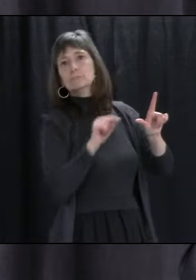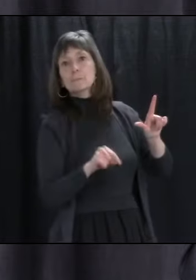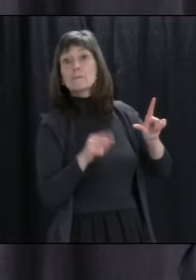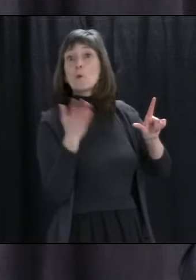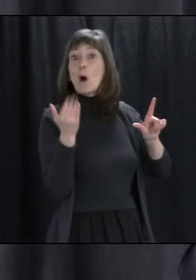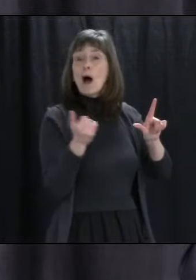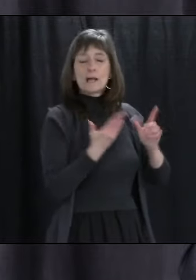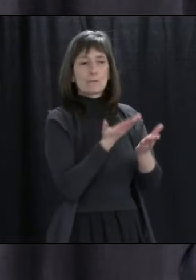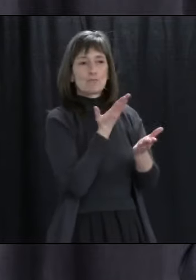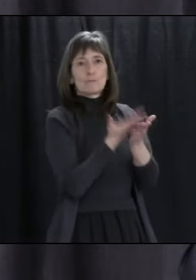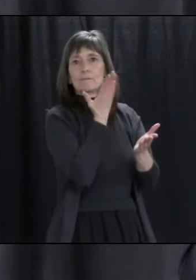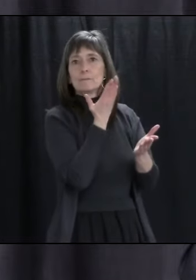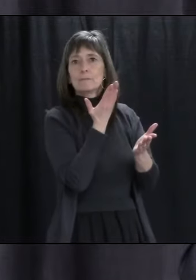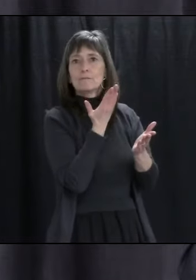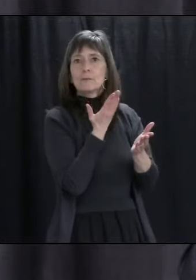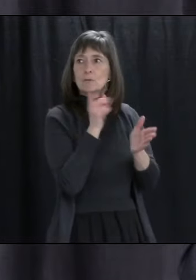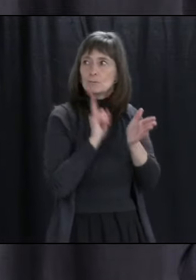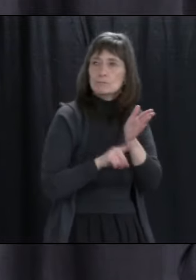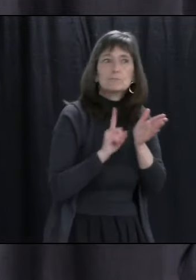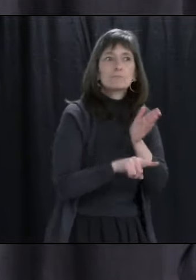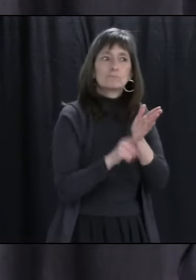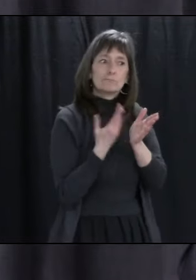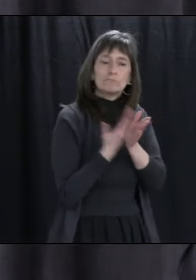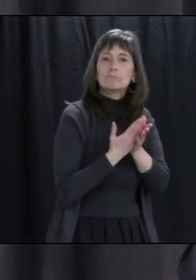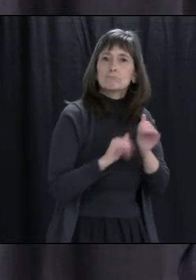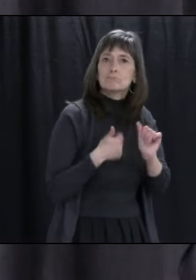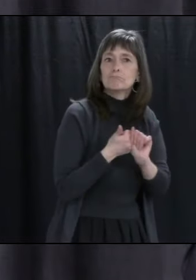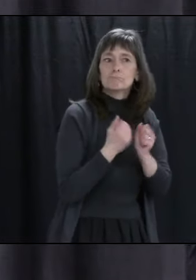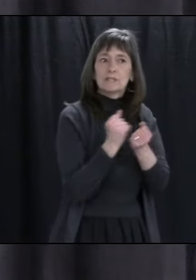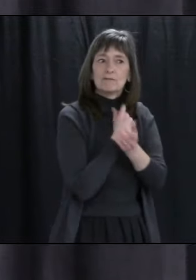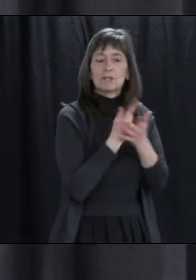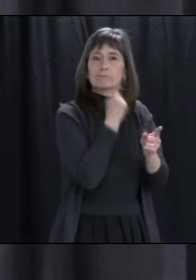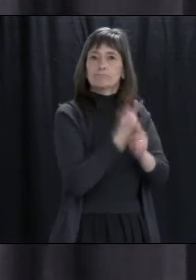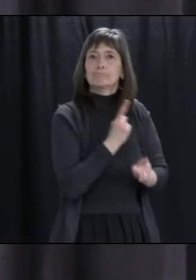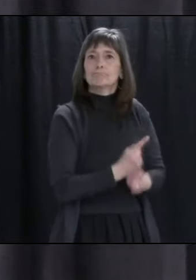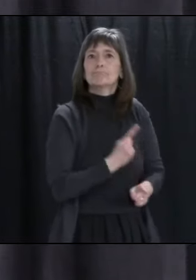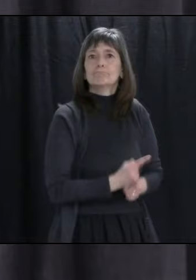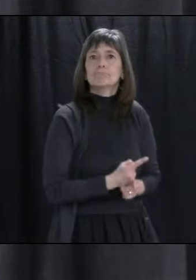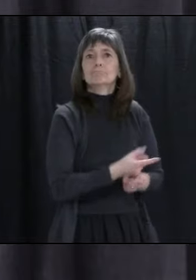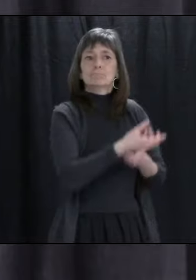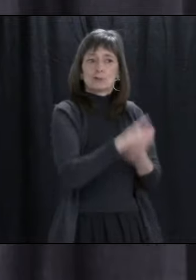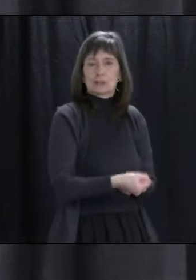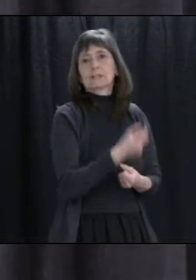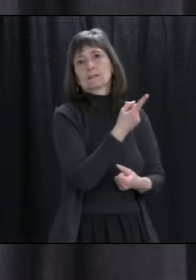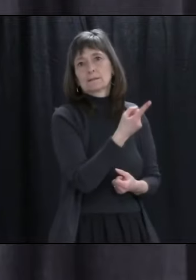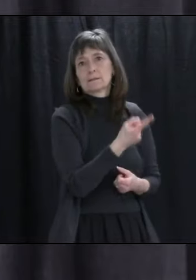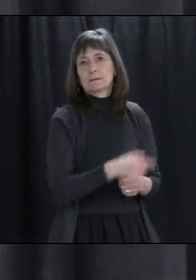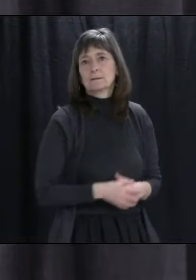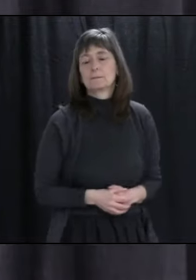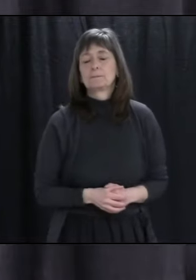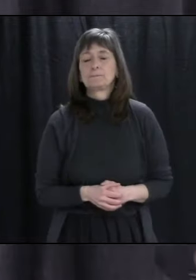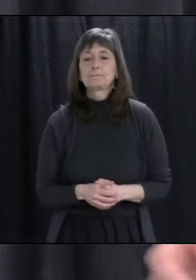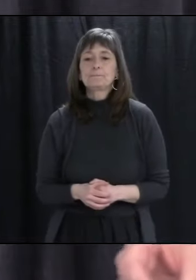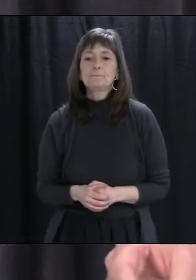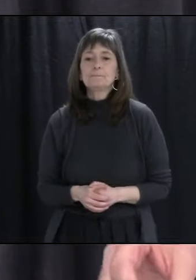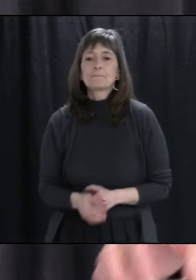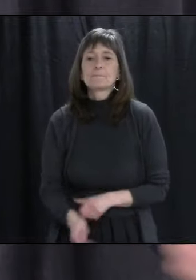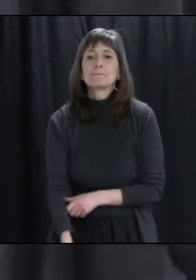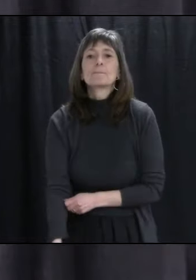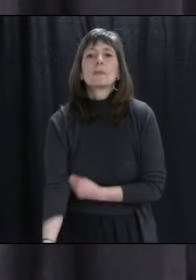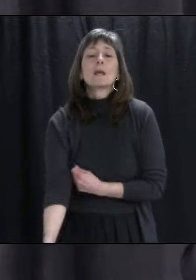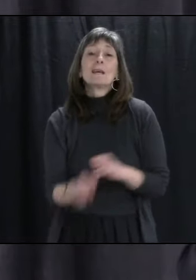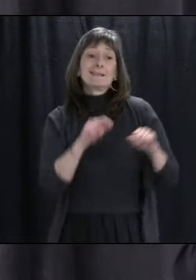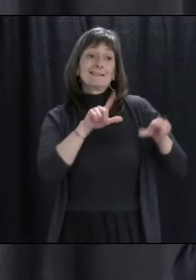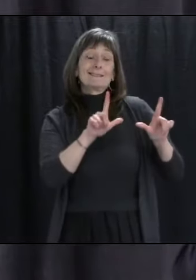most up-to-date information of the pandemic and its impacts on Newfoundland and Labrador. The site is being